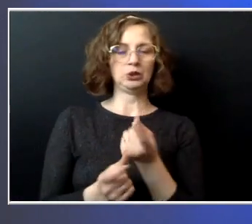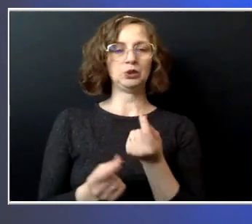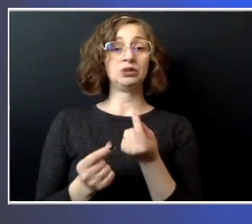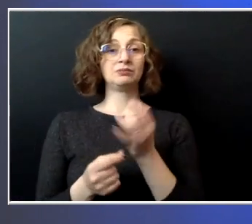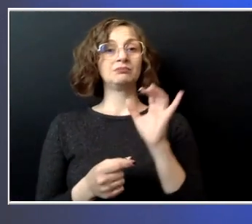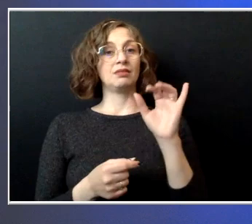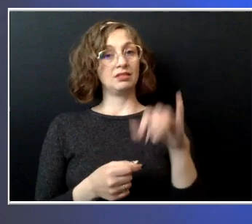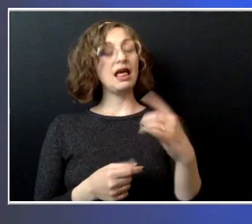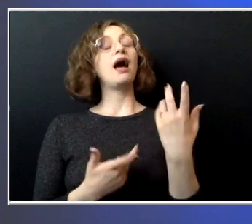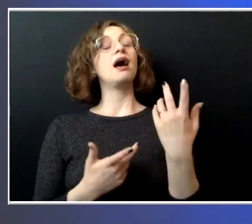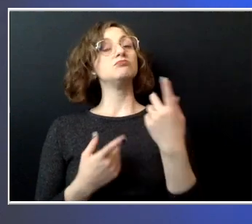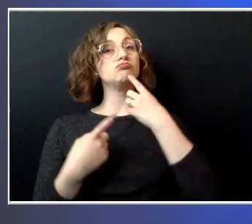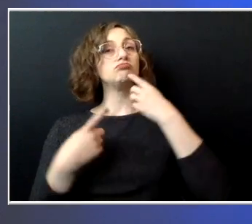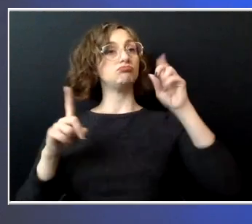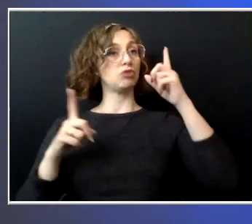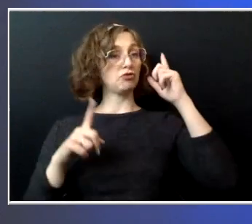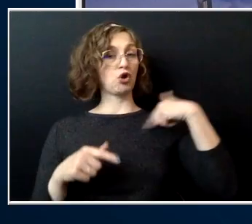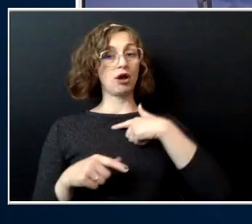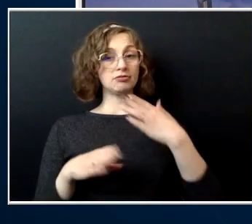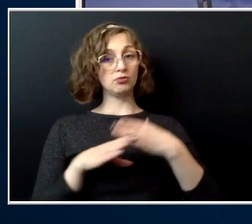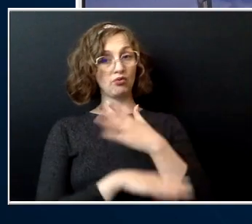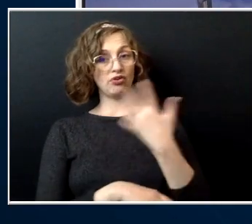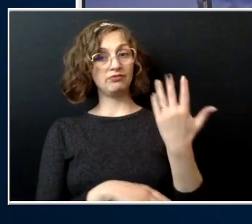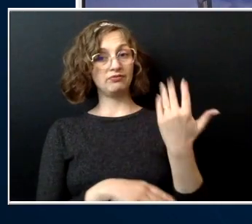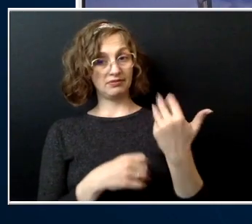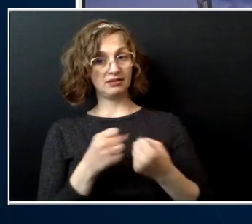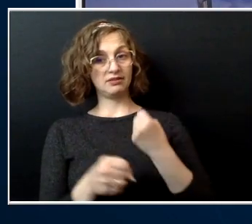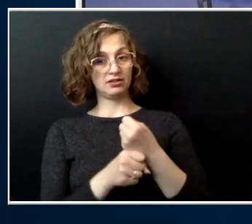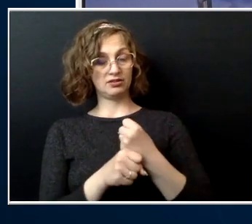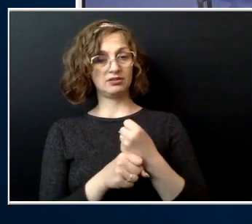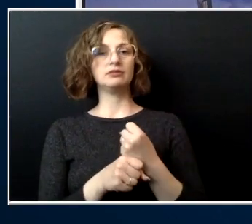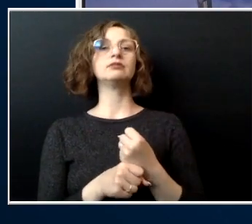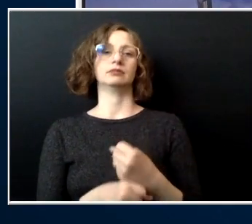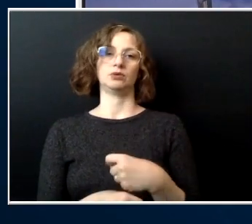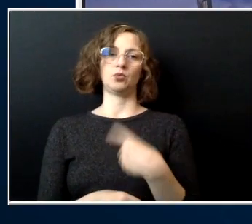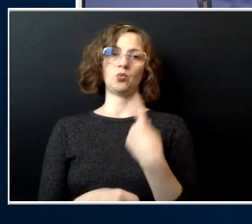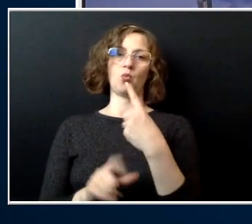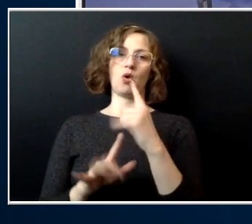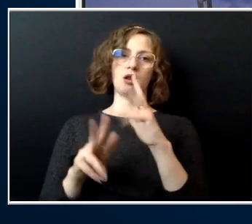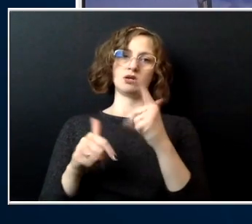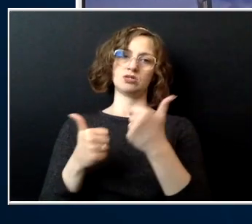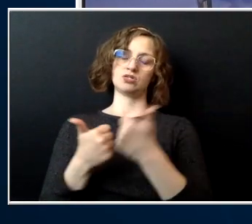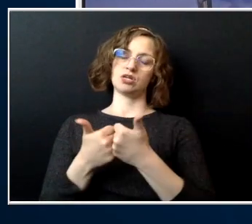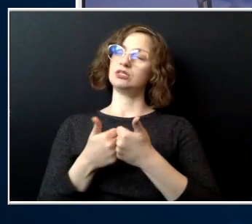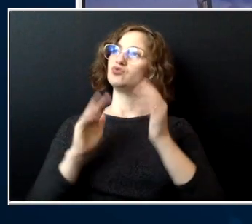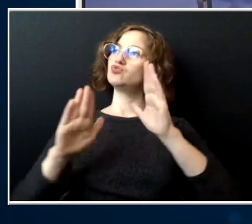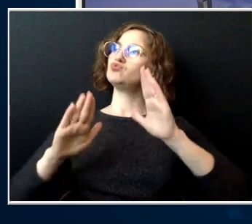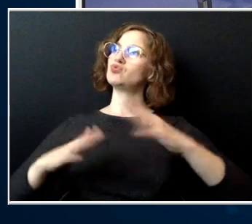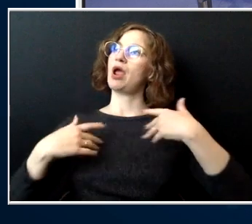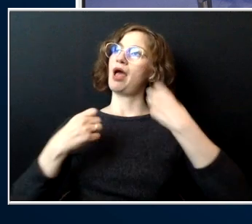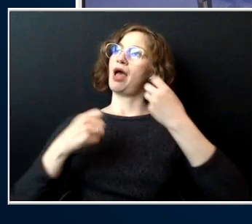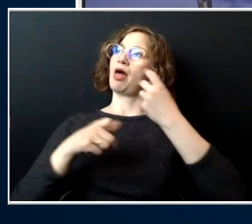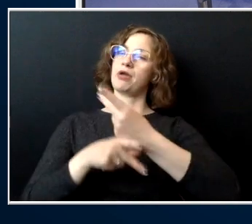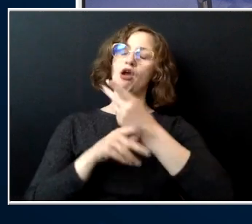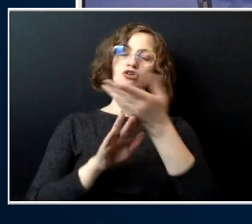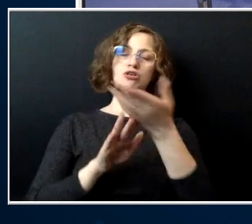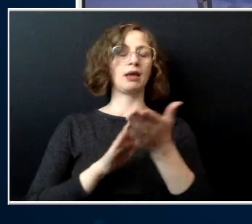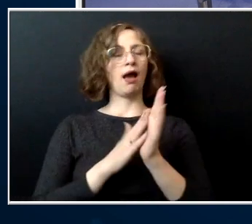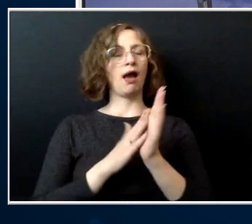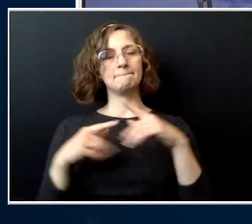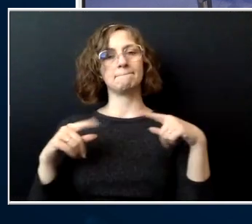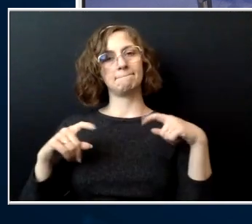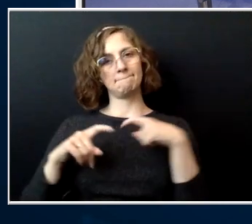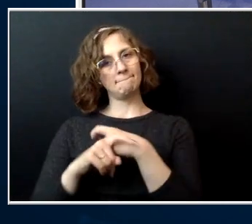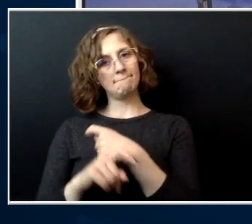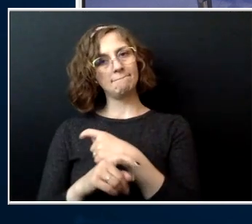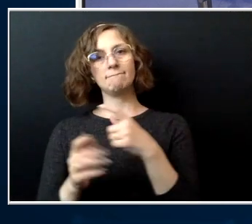us for over 15 years. Yeah, I think one of our challenges is that healthcare, great healthcare, has gotten very complex. It requires a lot of monitoring, it requires a